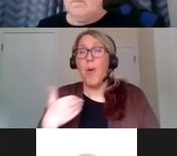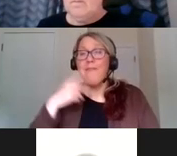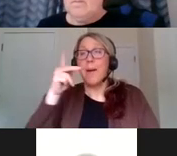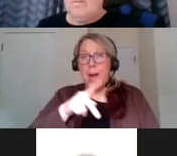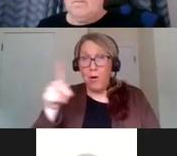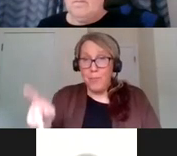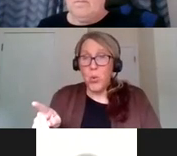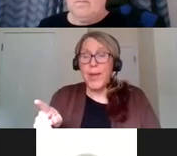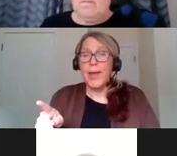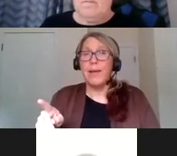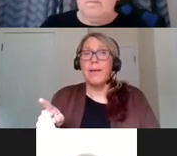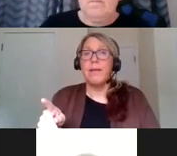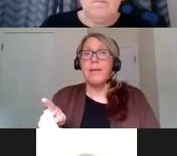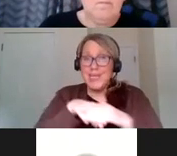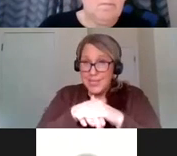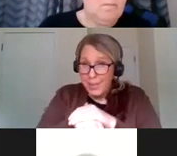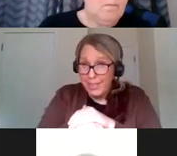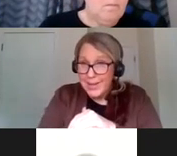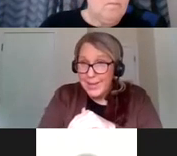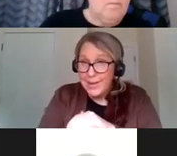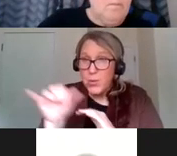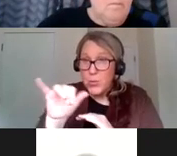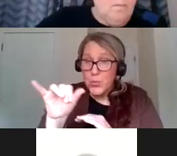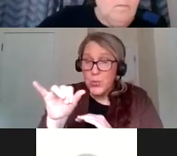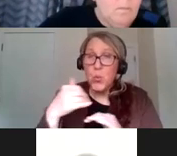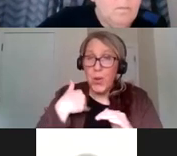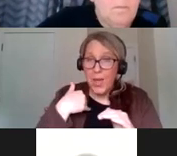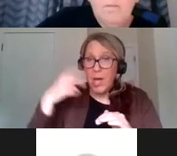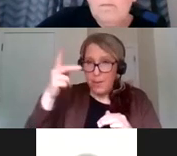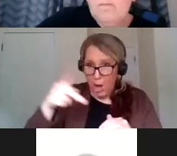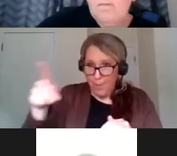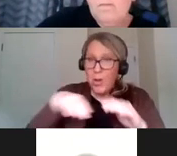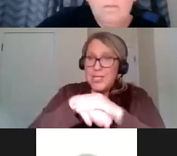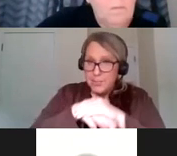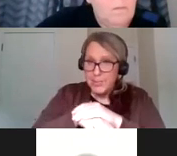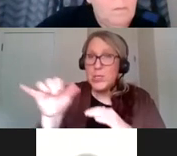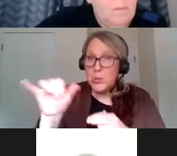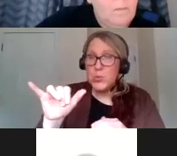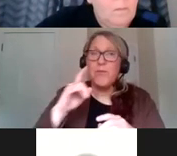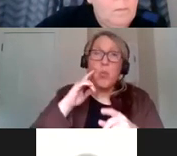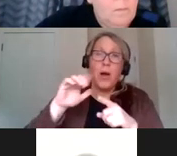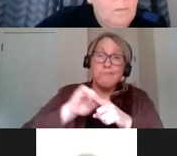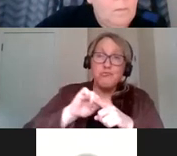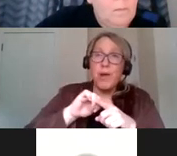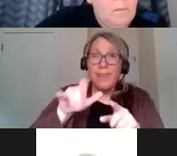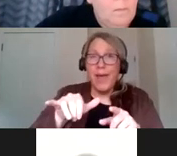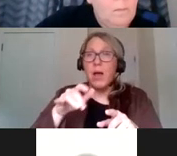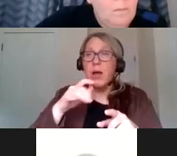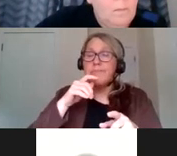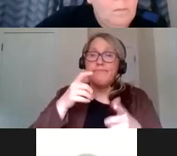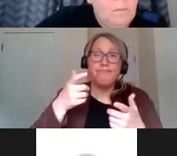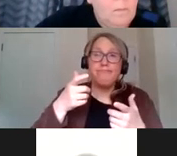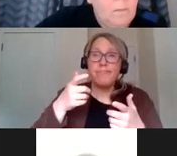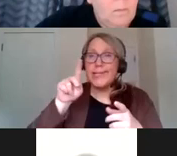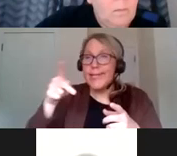PowerPoint accessibility as well. That's another training that we do. If you want secondary Word, if you